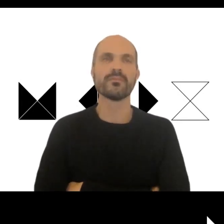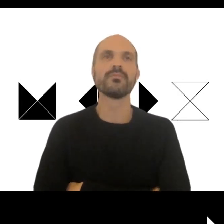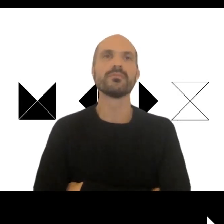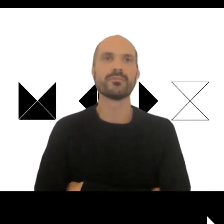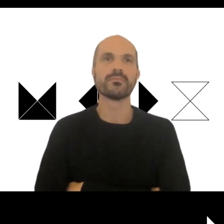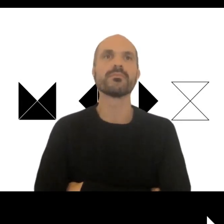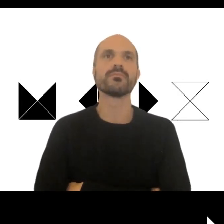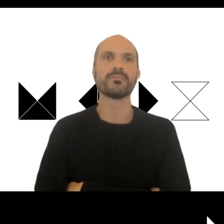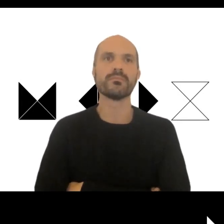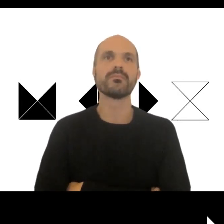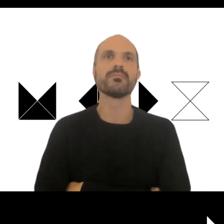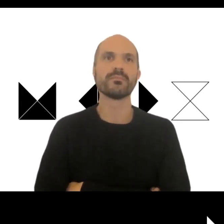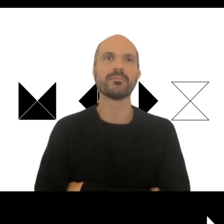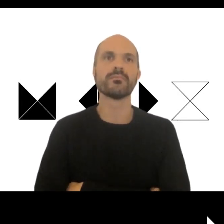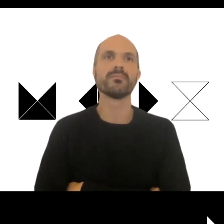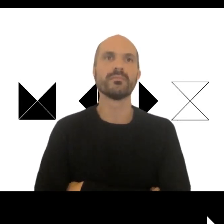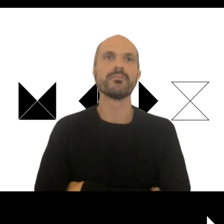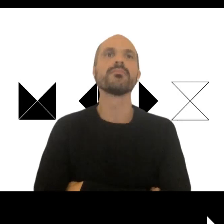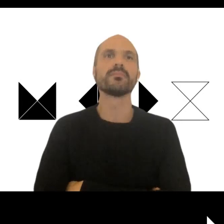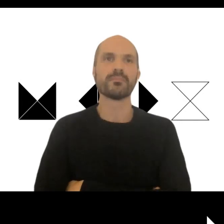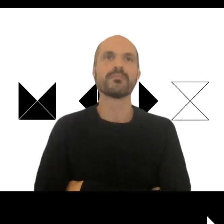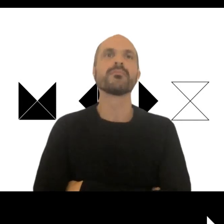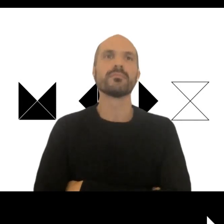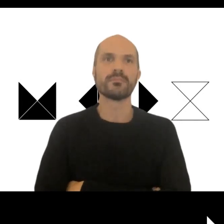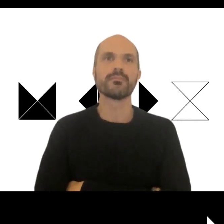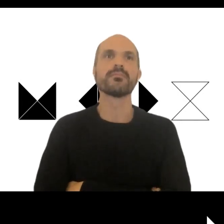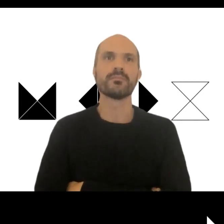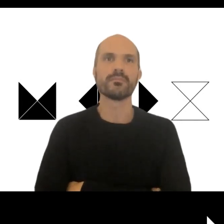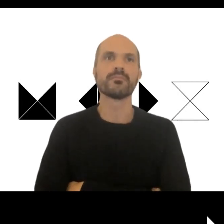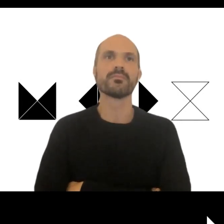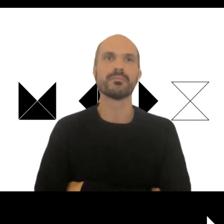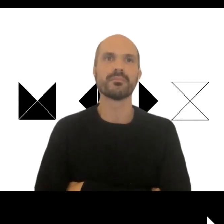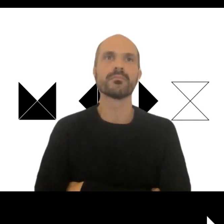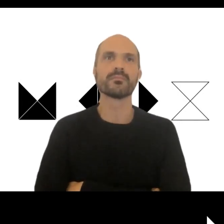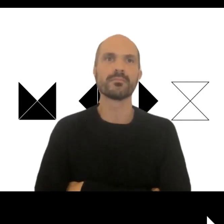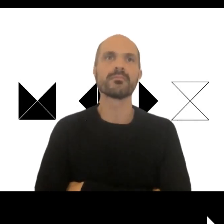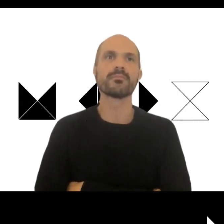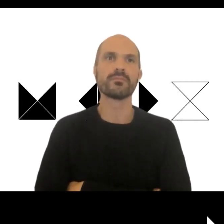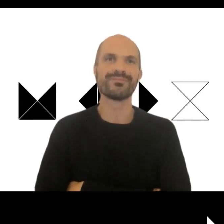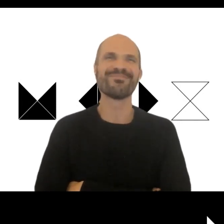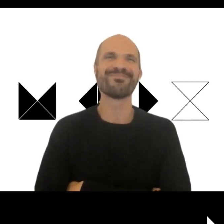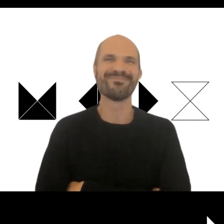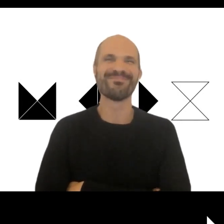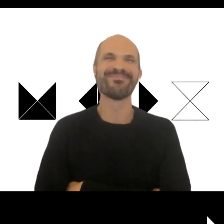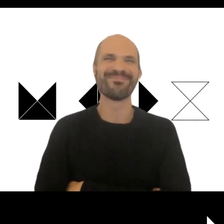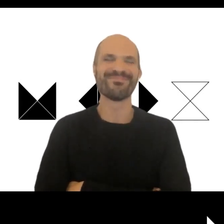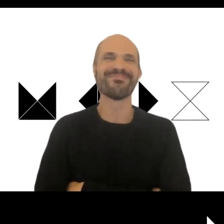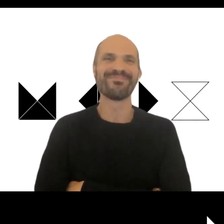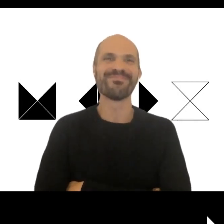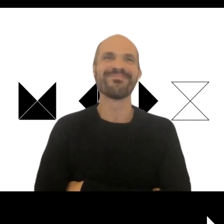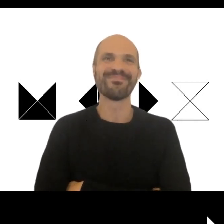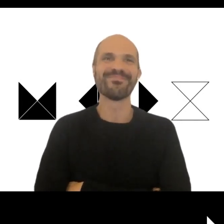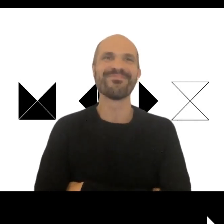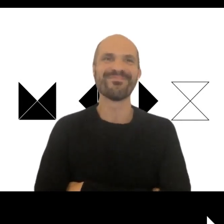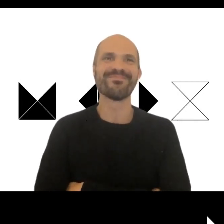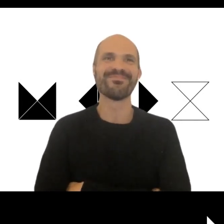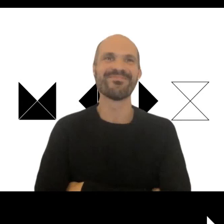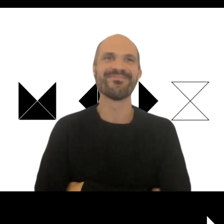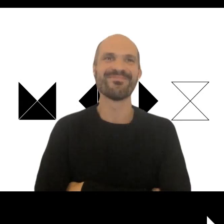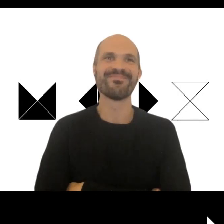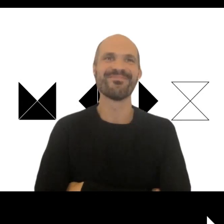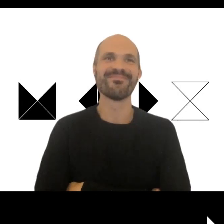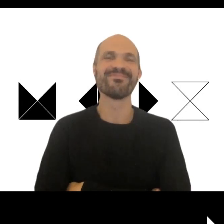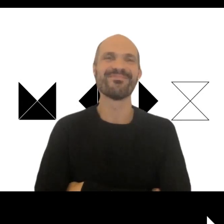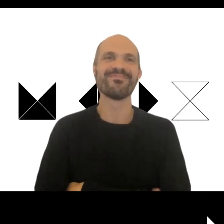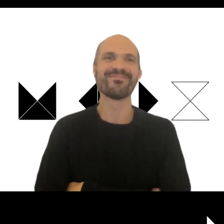perfectly. It's on the millimeter. It's cut off out of a robot, and it's on the millimeter. We have